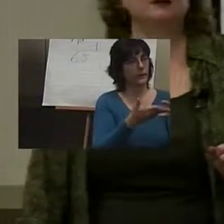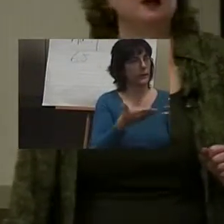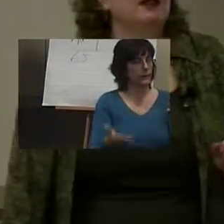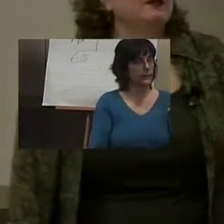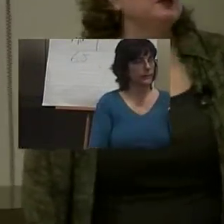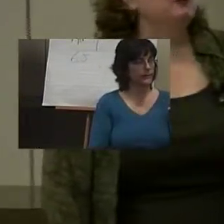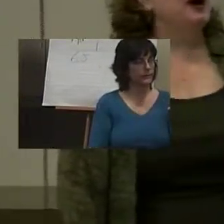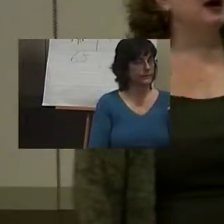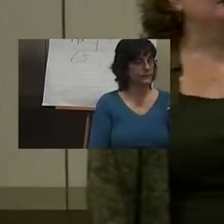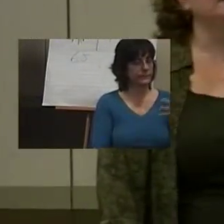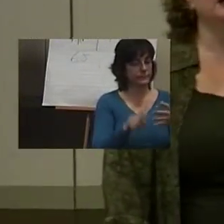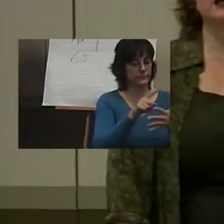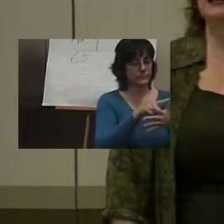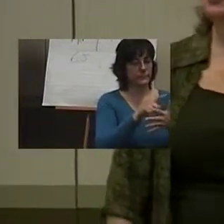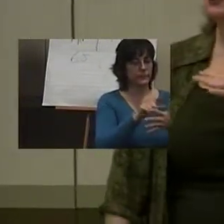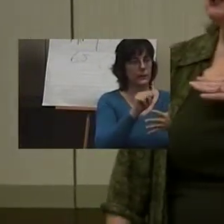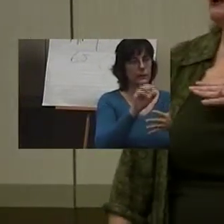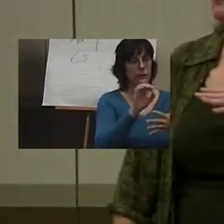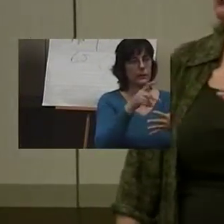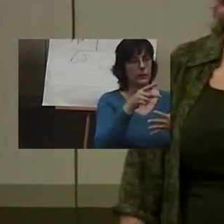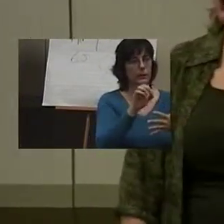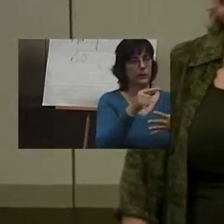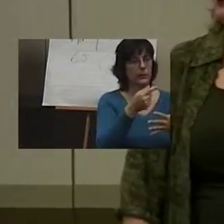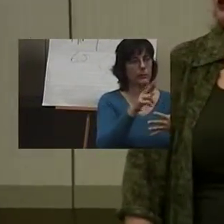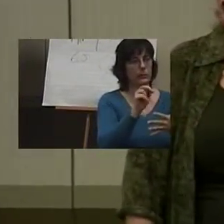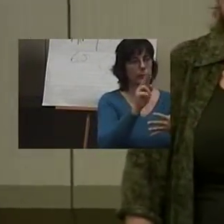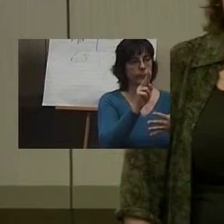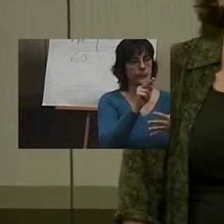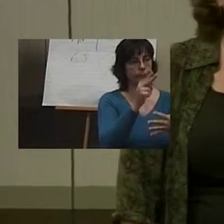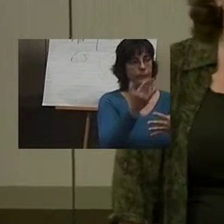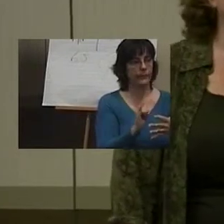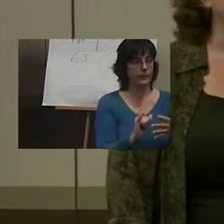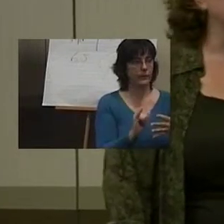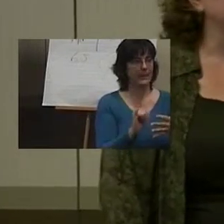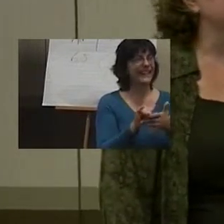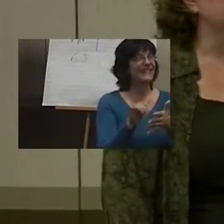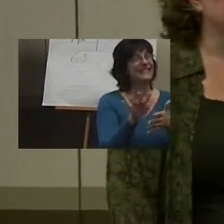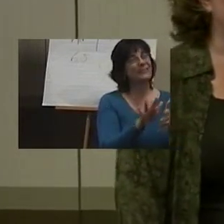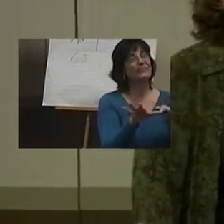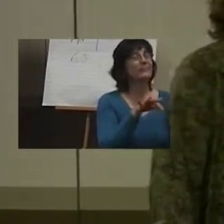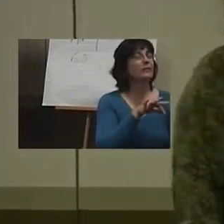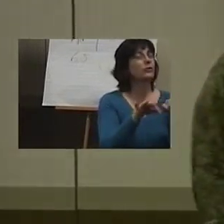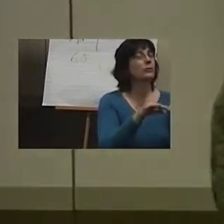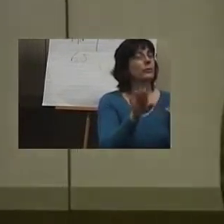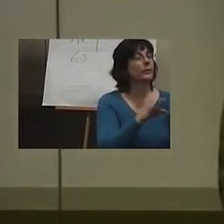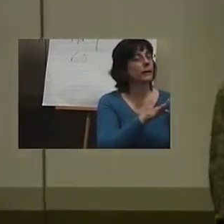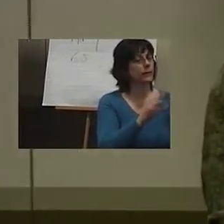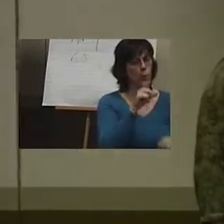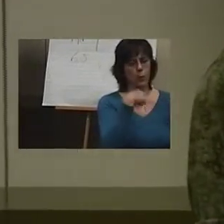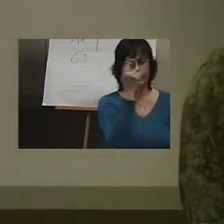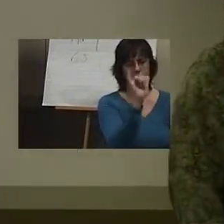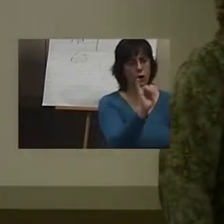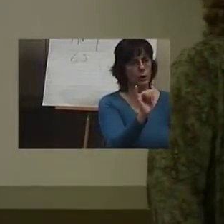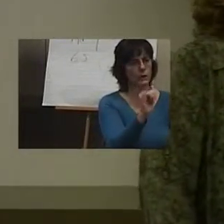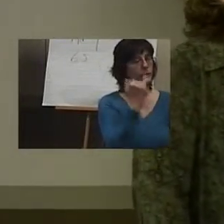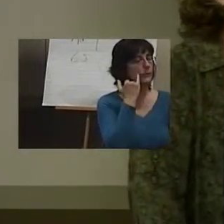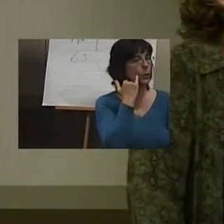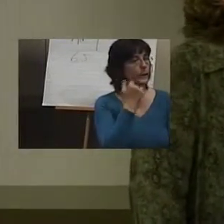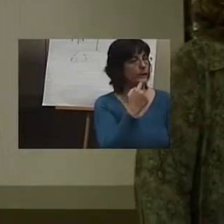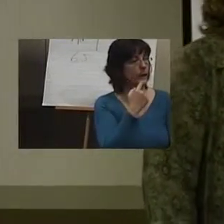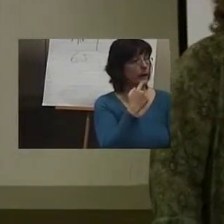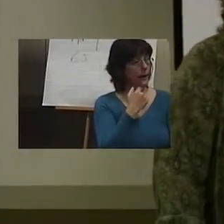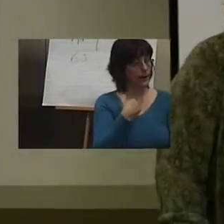Okay? The topography is just kind of a general description of the behavior. What does it look like? If I'm telling you about